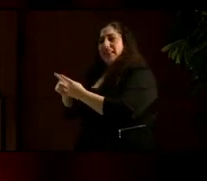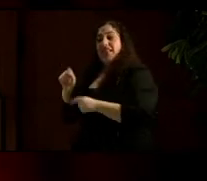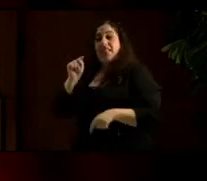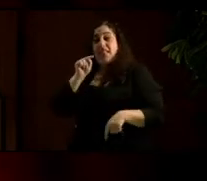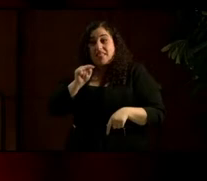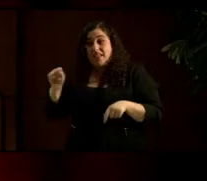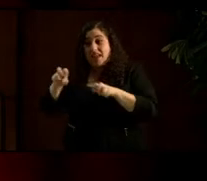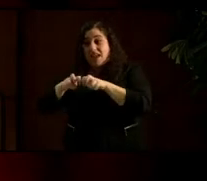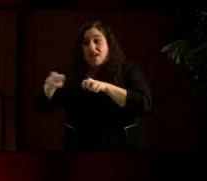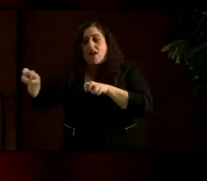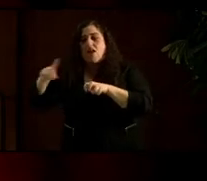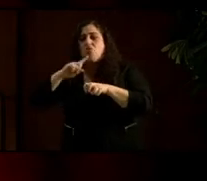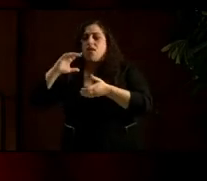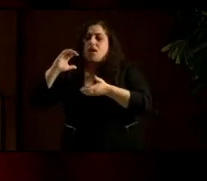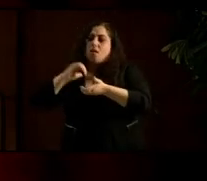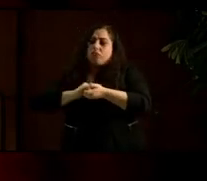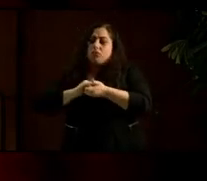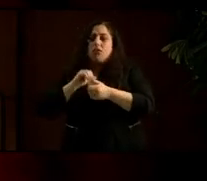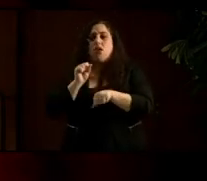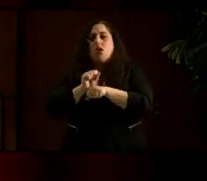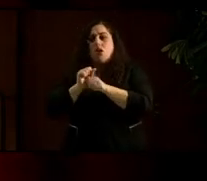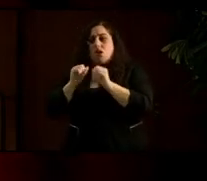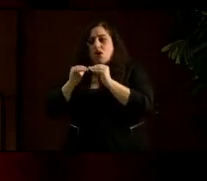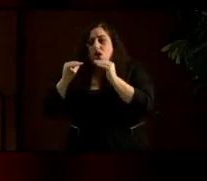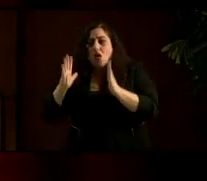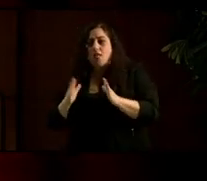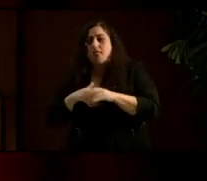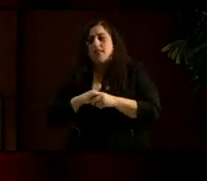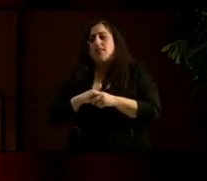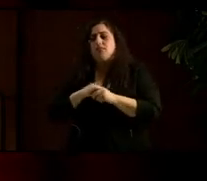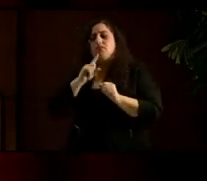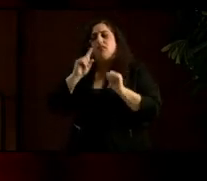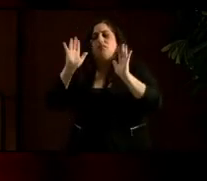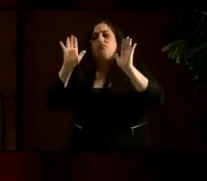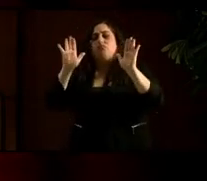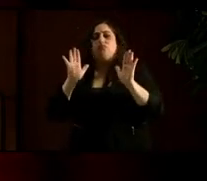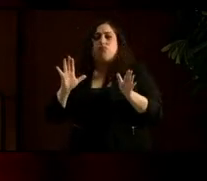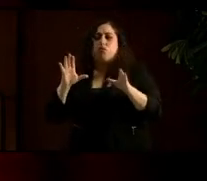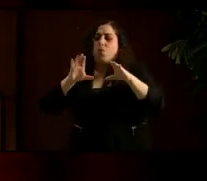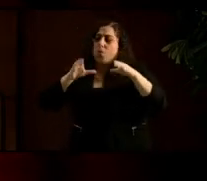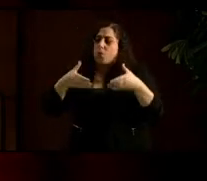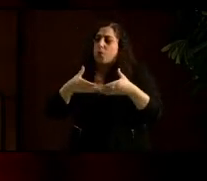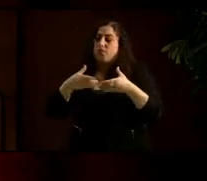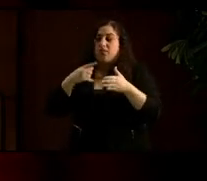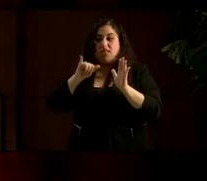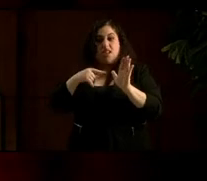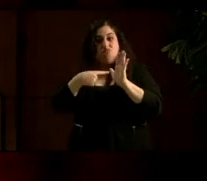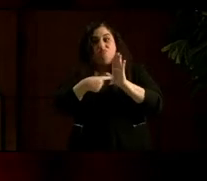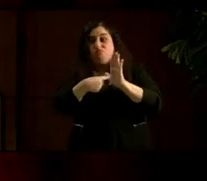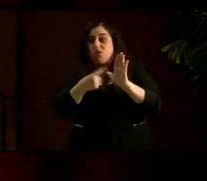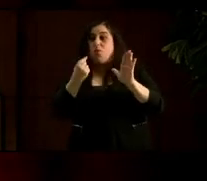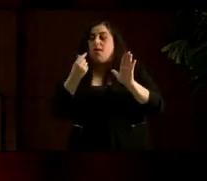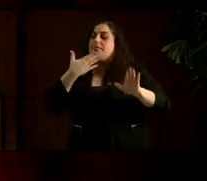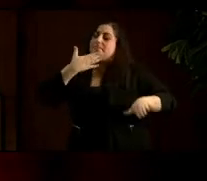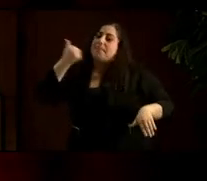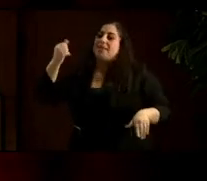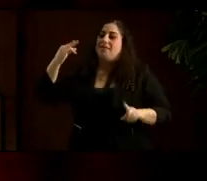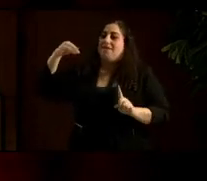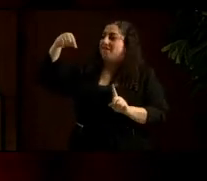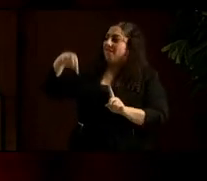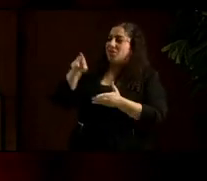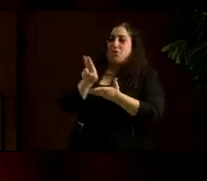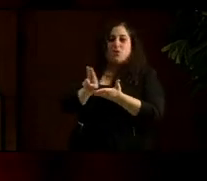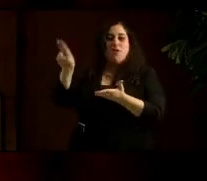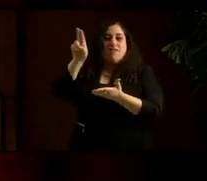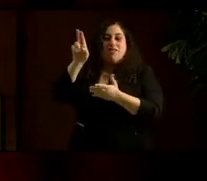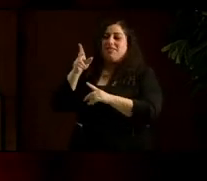colleagues. They are also a wonderful group who collectively represent what is best about San Diego State University. Today,